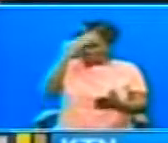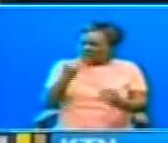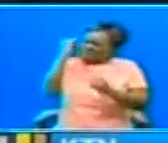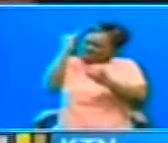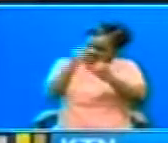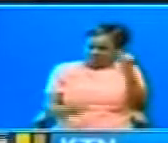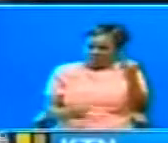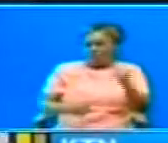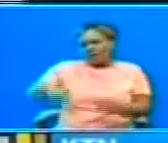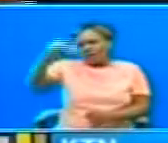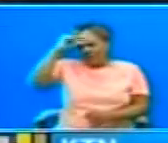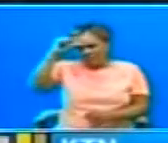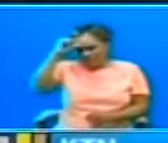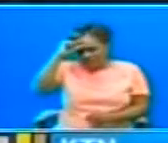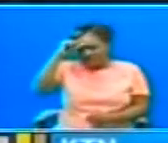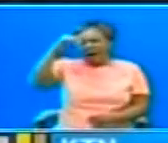of the day,